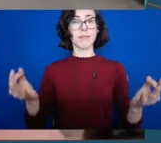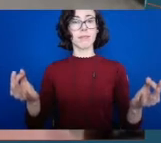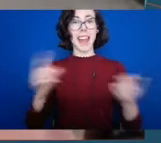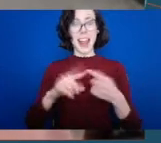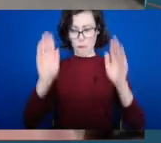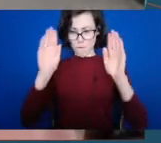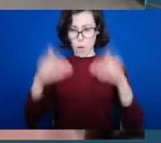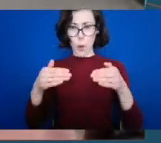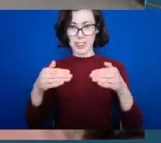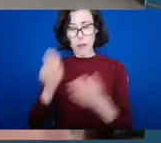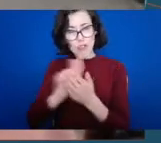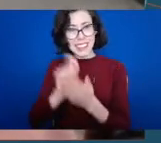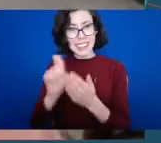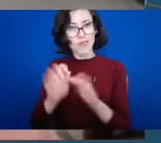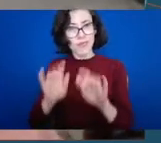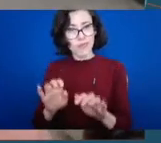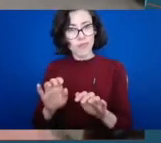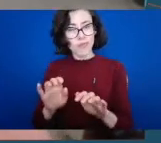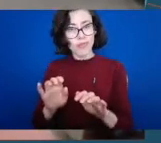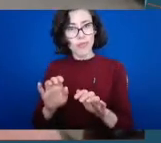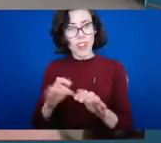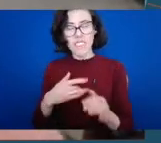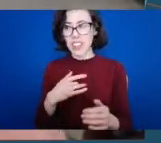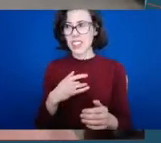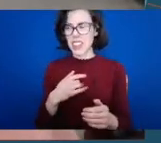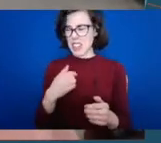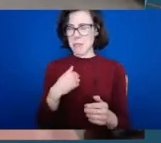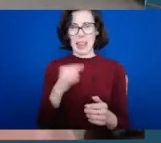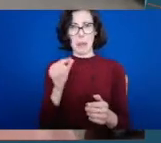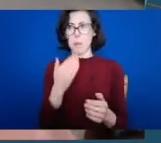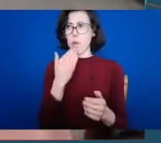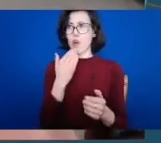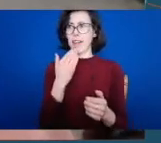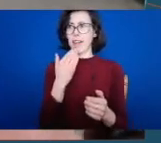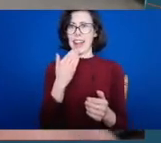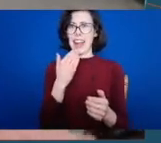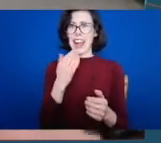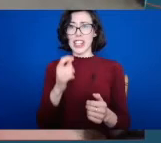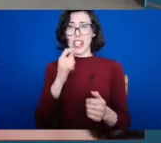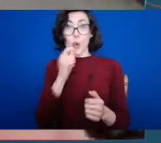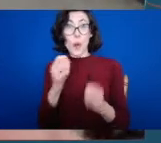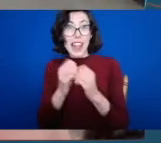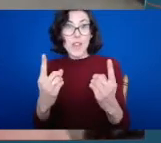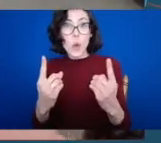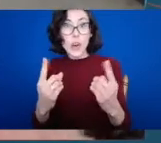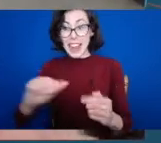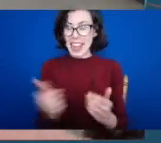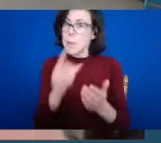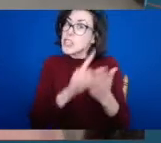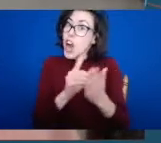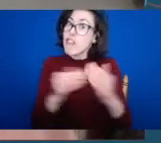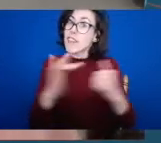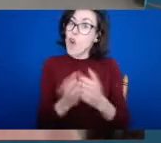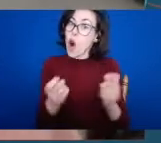writing a little bit more. I realized how incredibly boring I was when we were told to keep a diary on lockdown. And I was like, today I woke up, it was